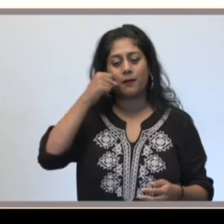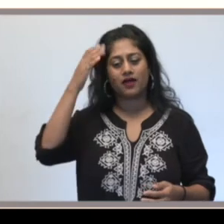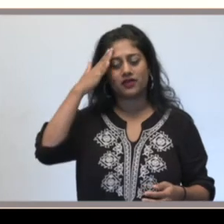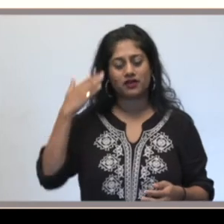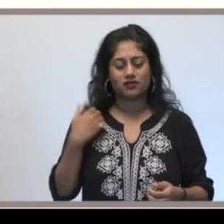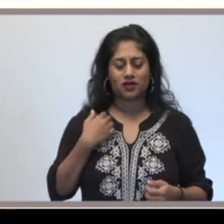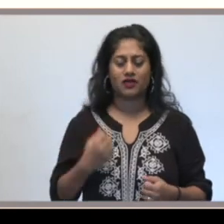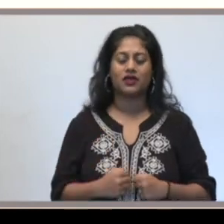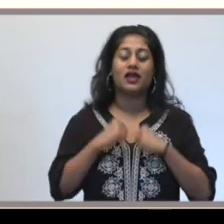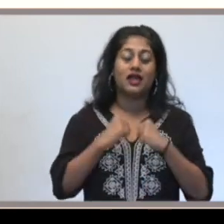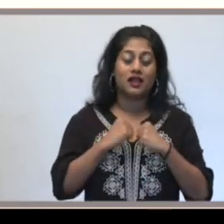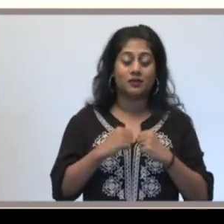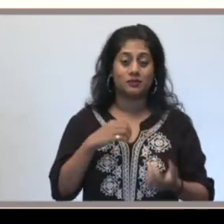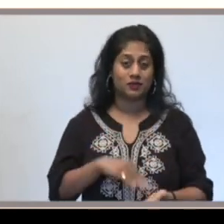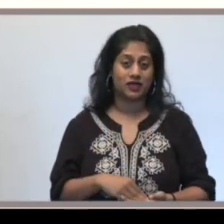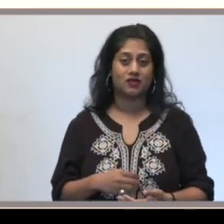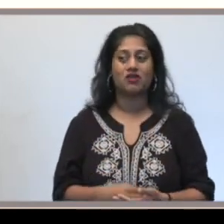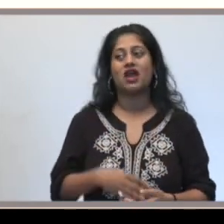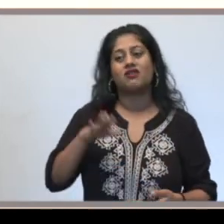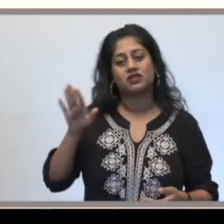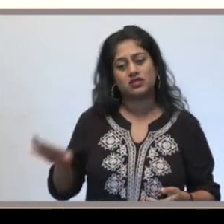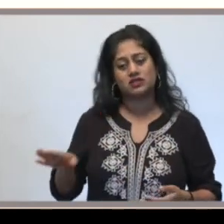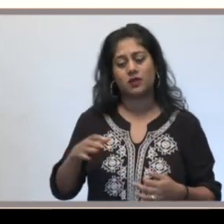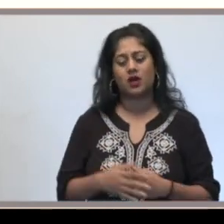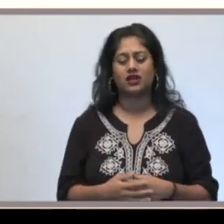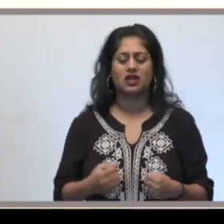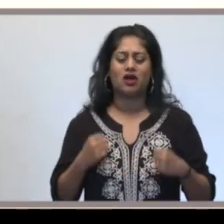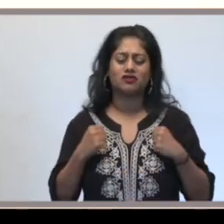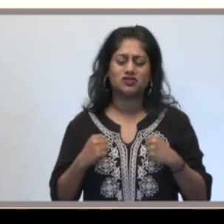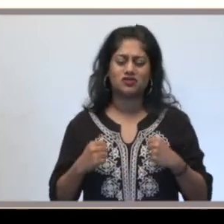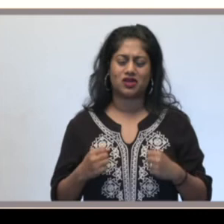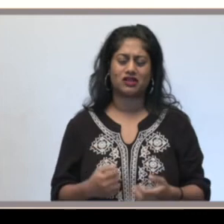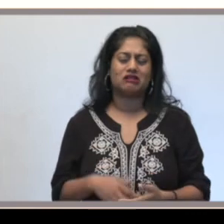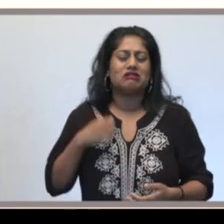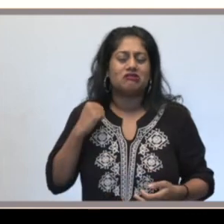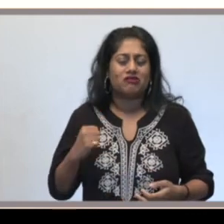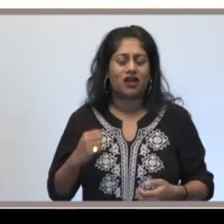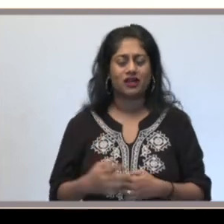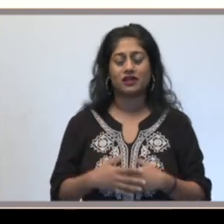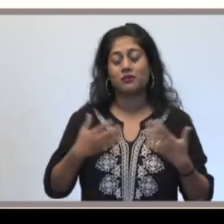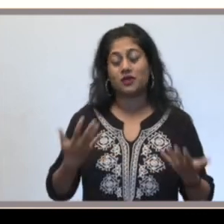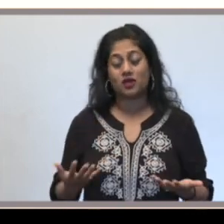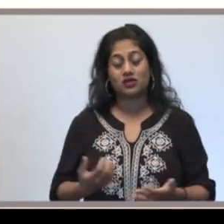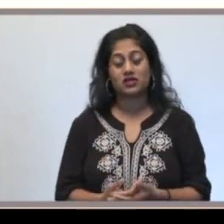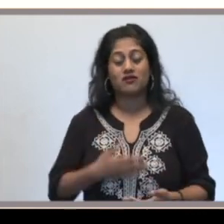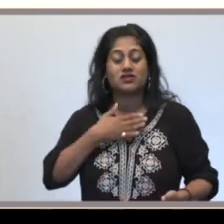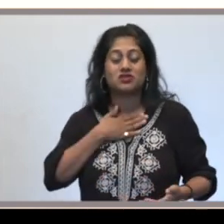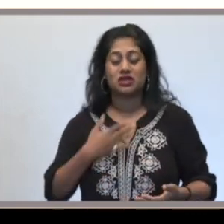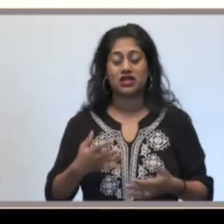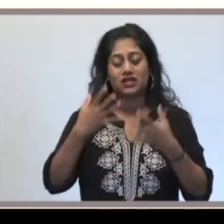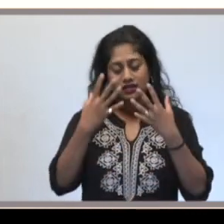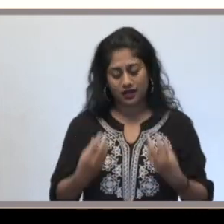pieces and helped me through this trial. I'm grateful to them and also to my church family who were praying for me